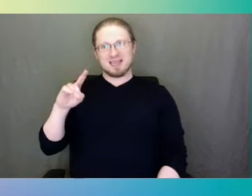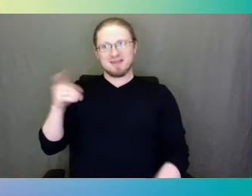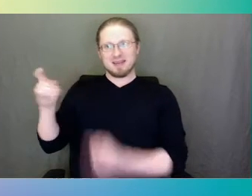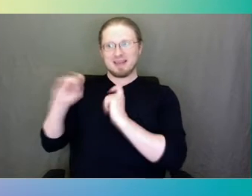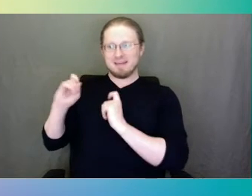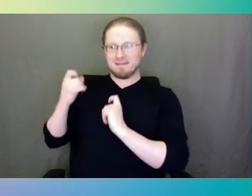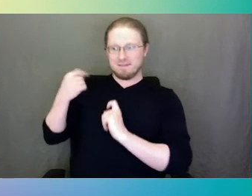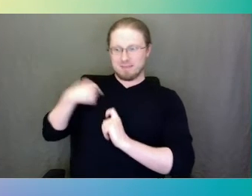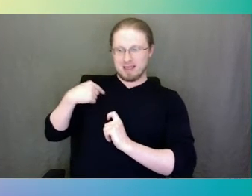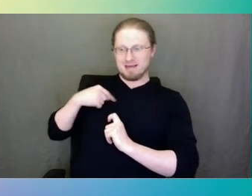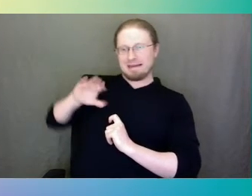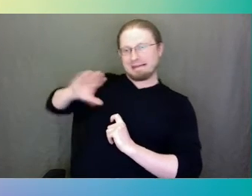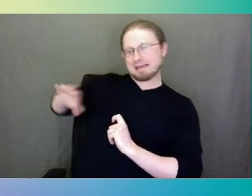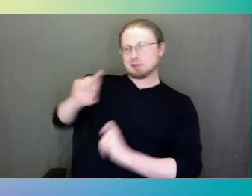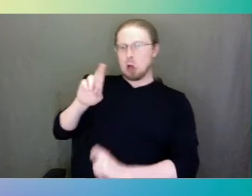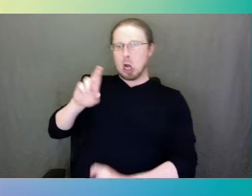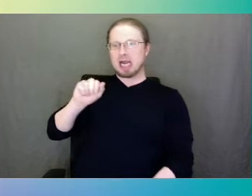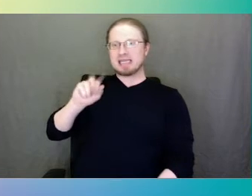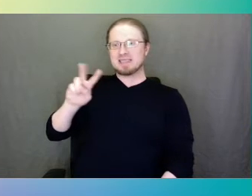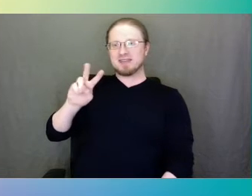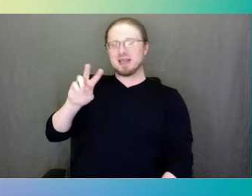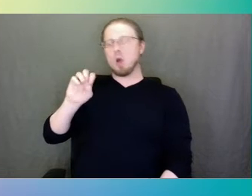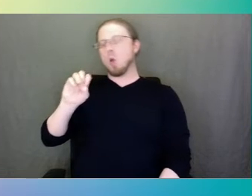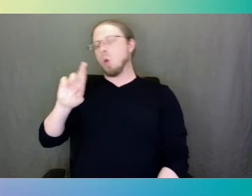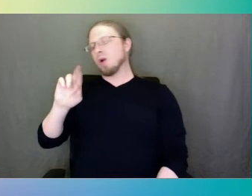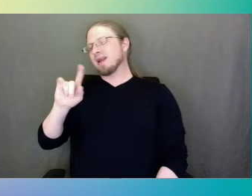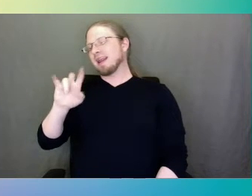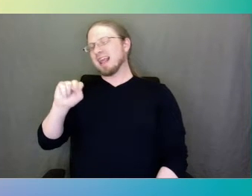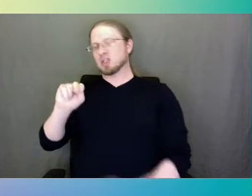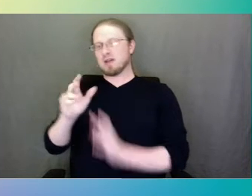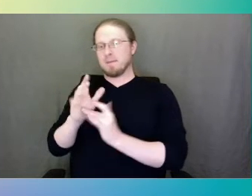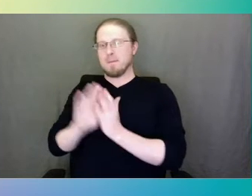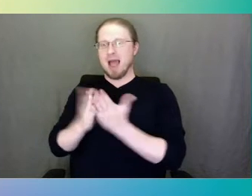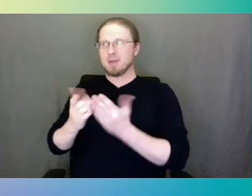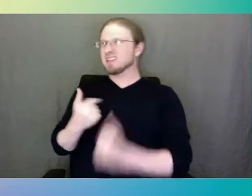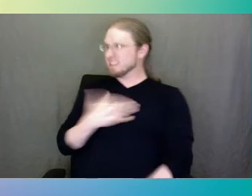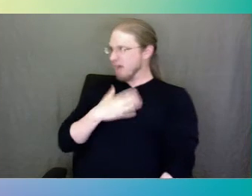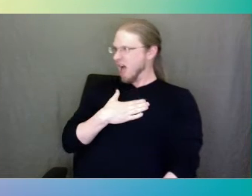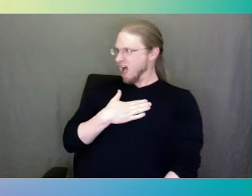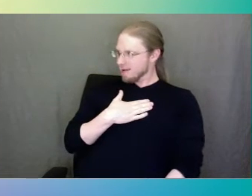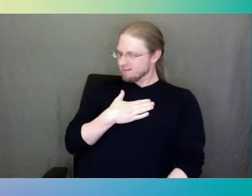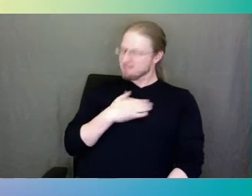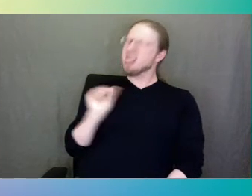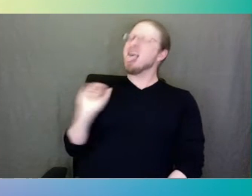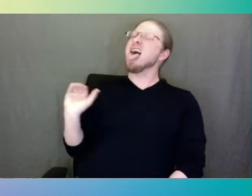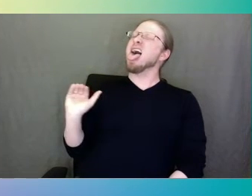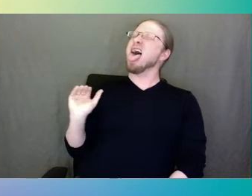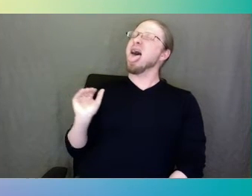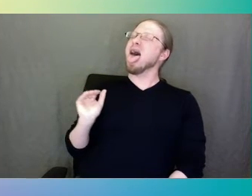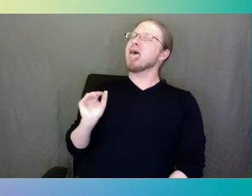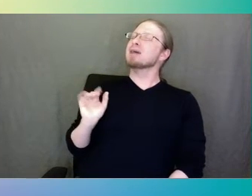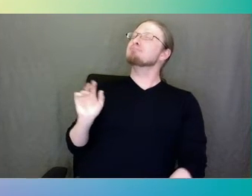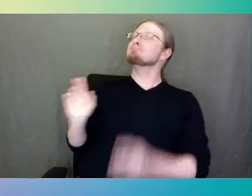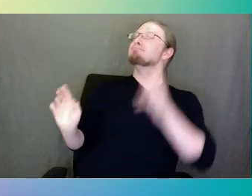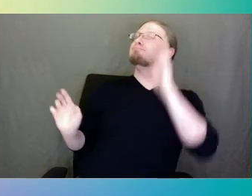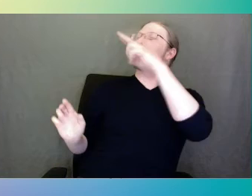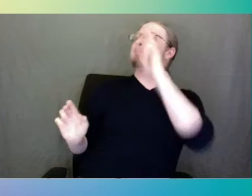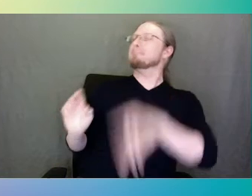RSV ordination Bible. And it's mine. It's mine, Ed. It's mine. So